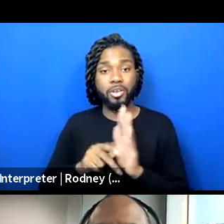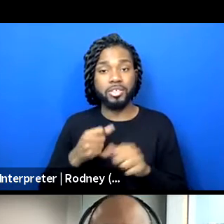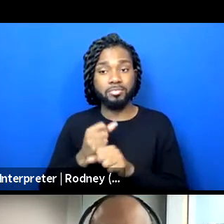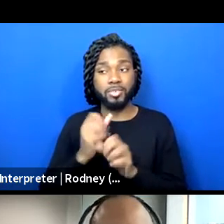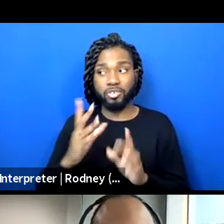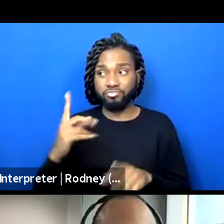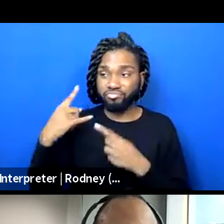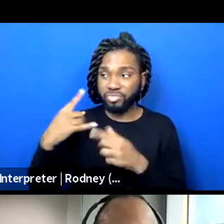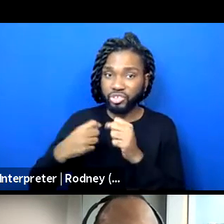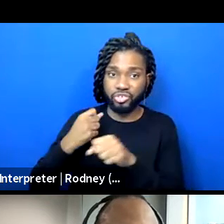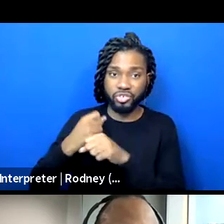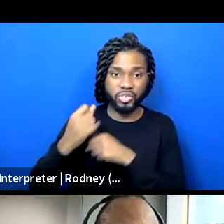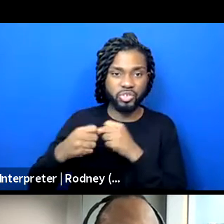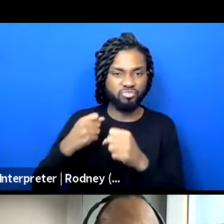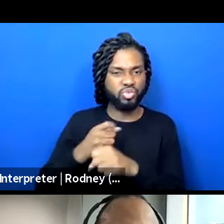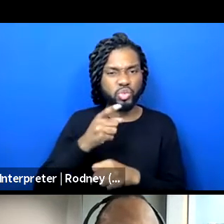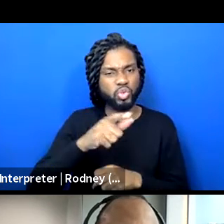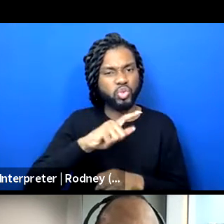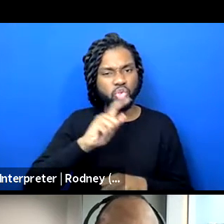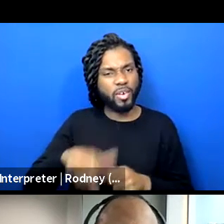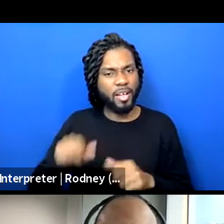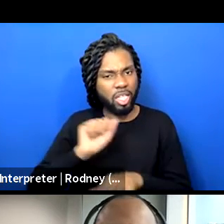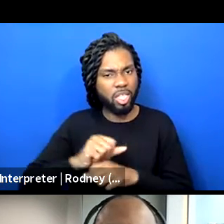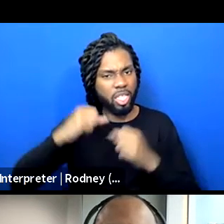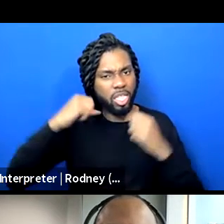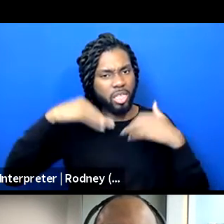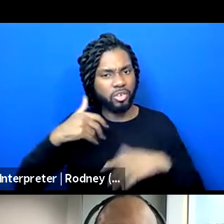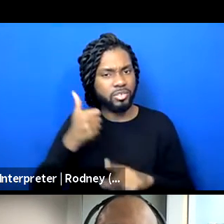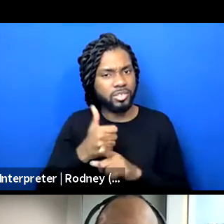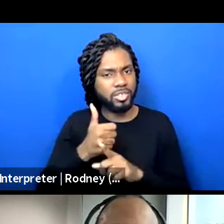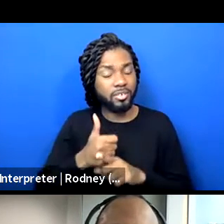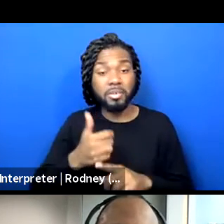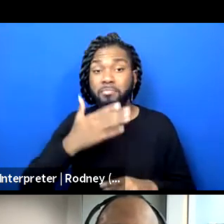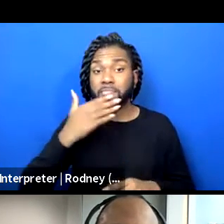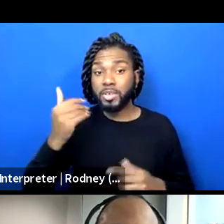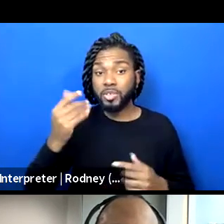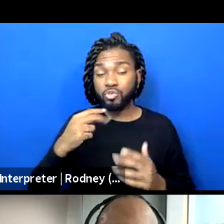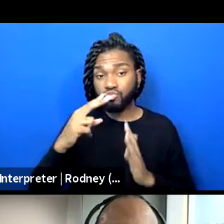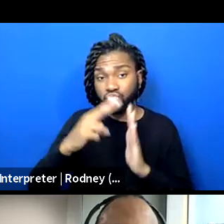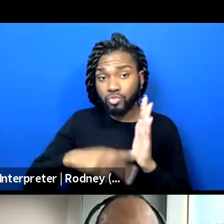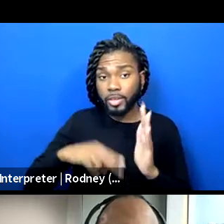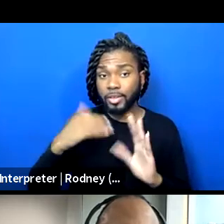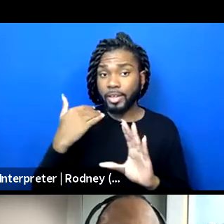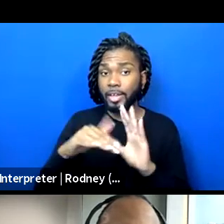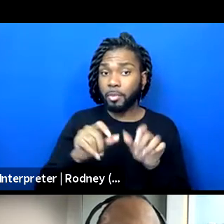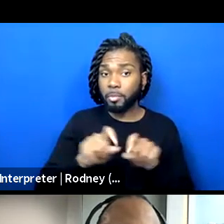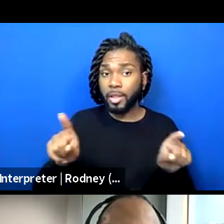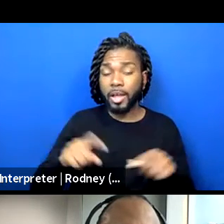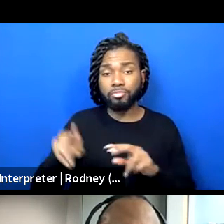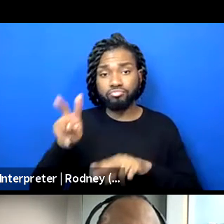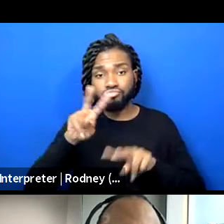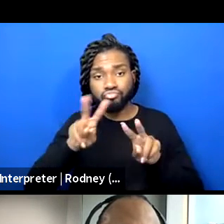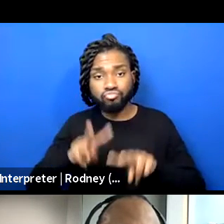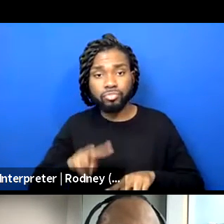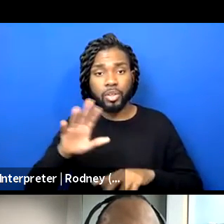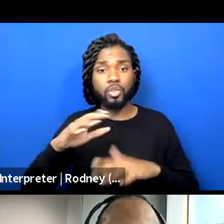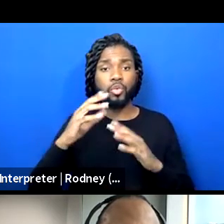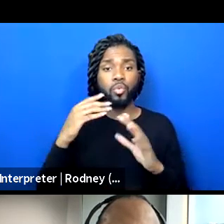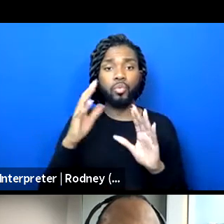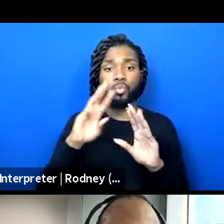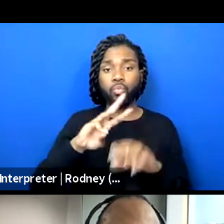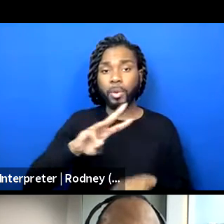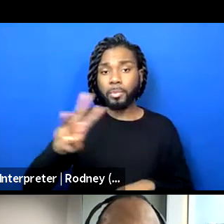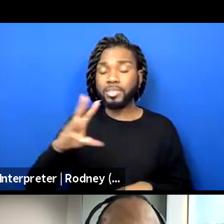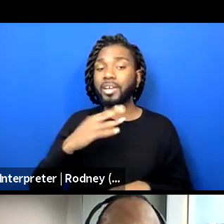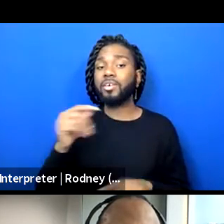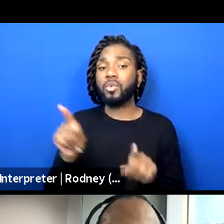to reinvent anything. Your best bet is to read their email blasts, scour their websites, sign up to volunteer, and serve